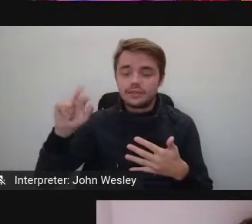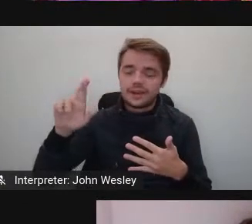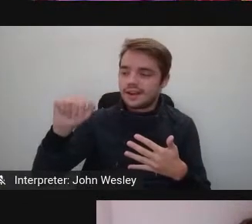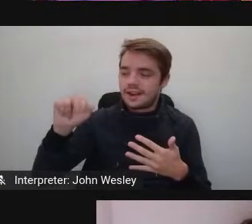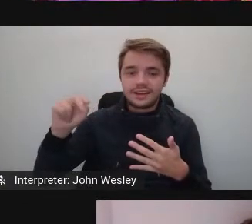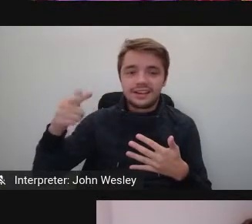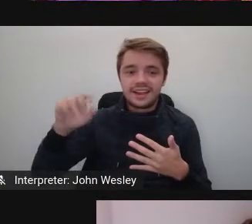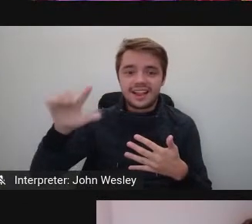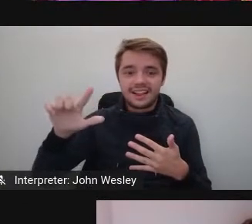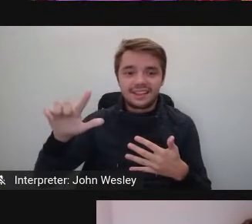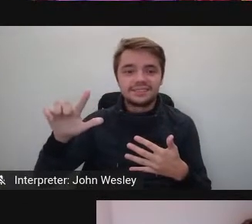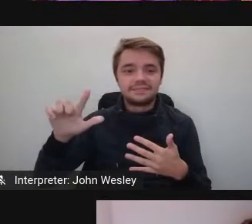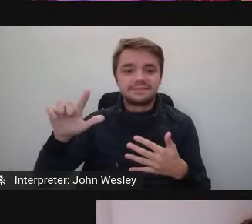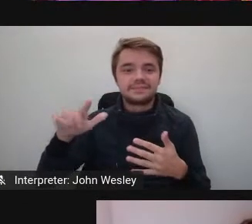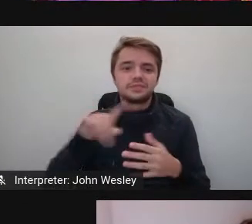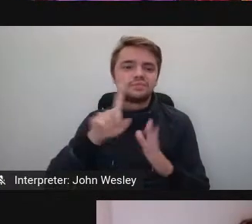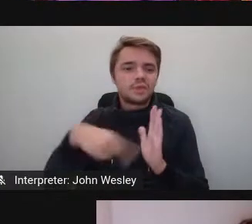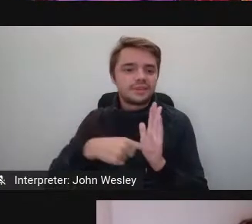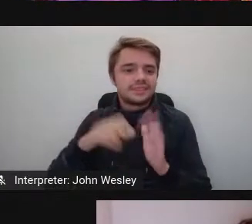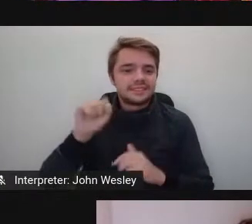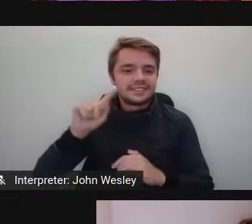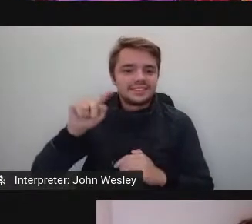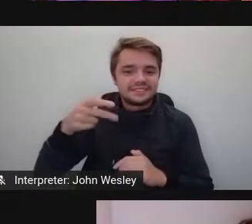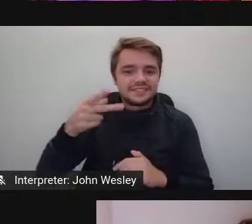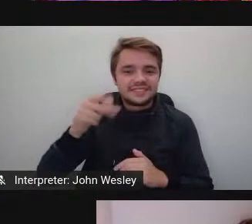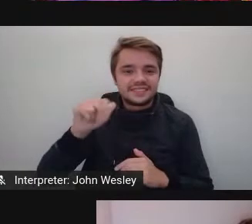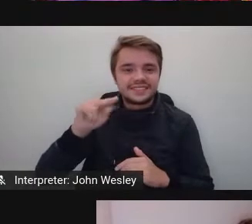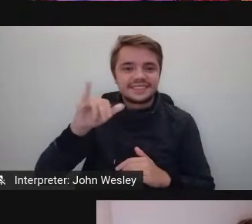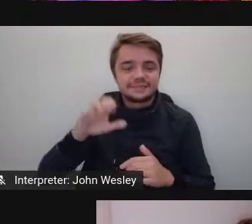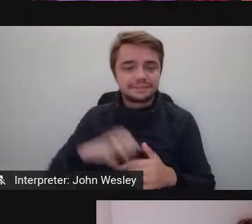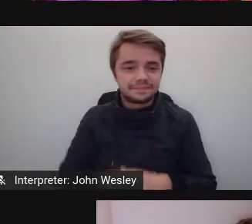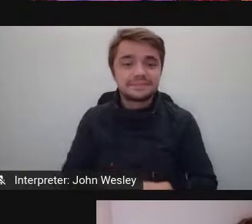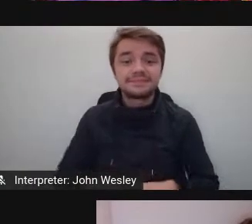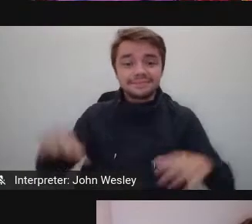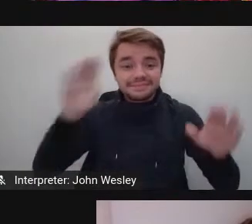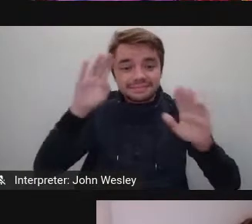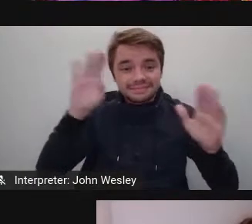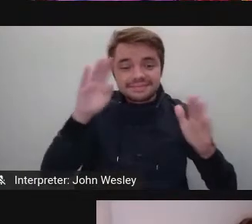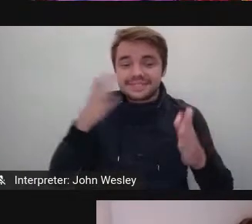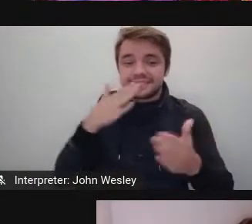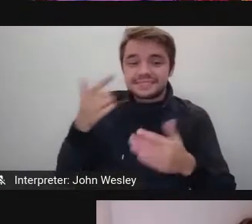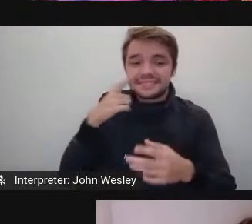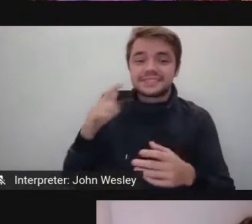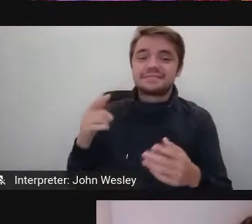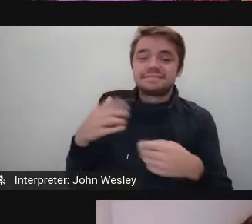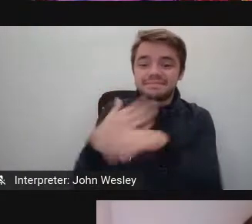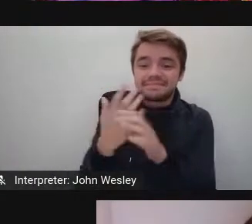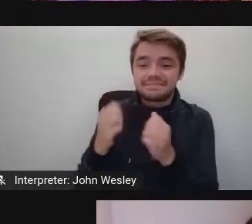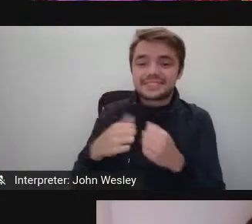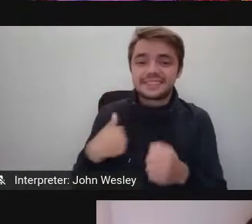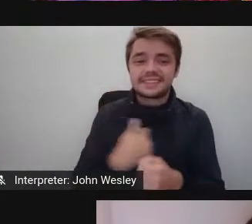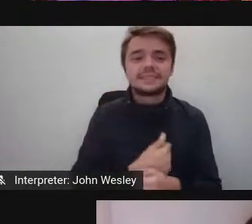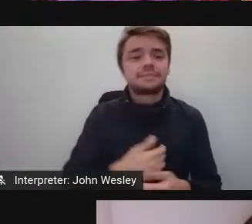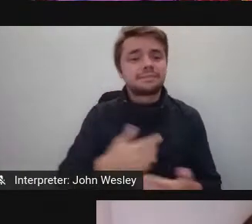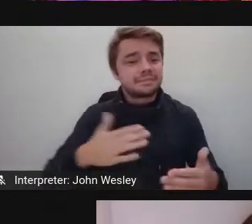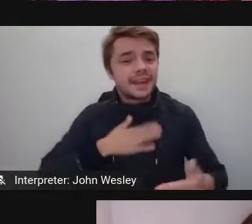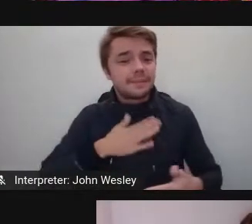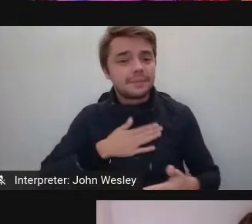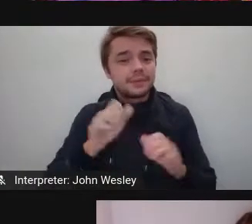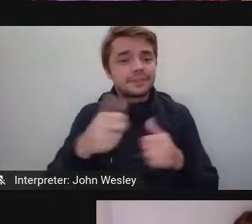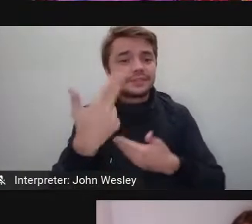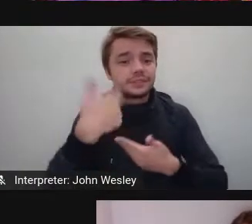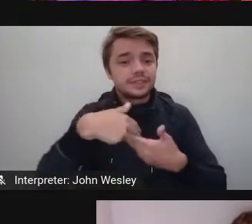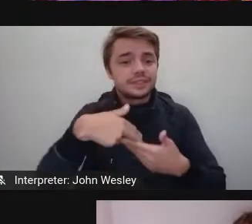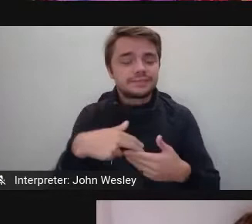Hi, Nathalie. Hi, thank you so much for having us here. No, I'm glad you could join us. This is the one good thing